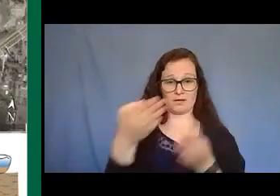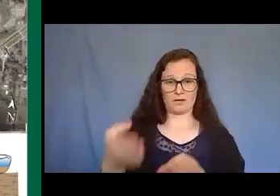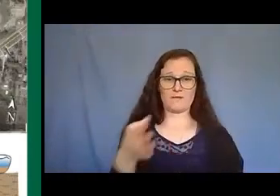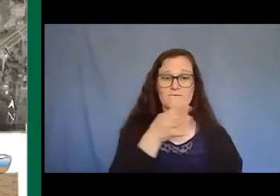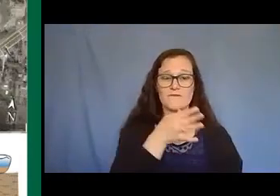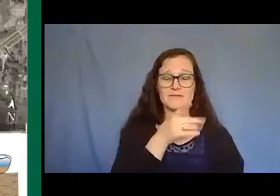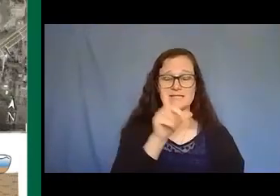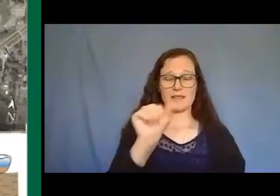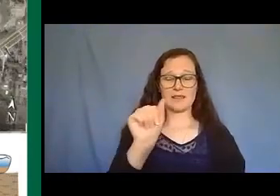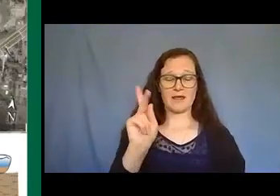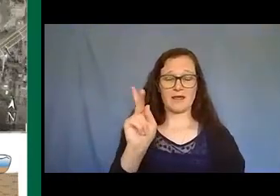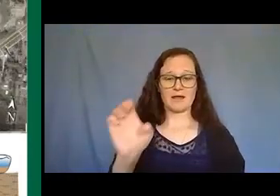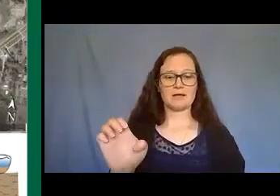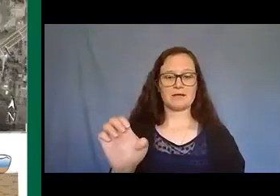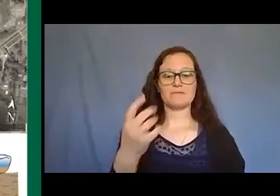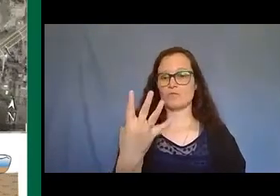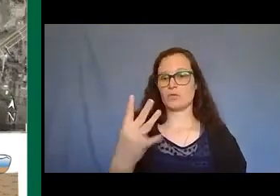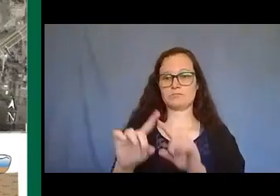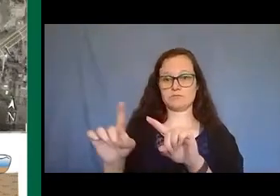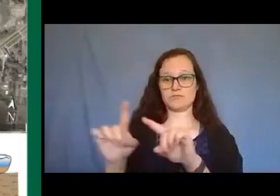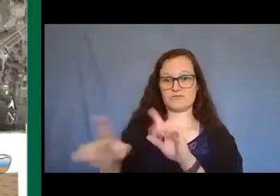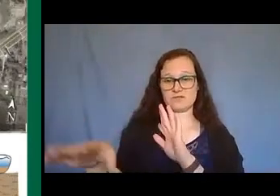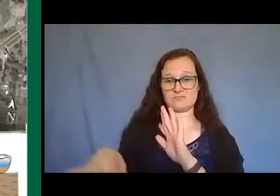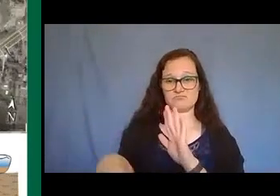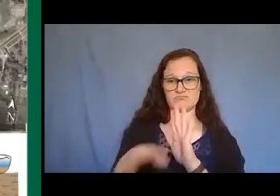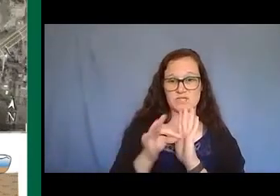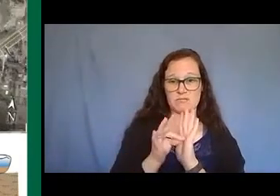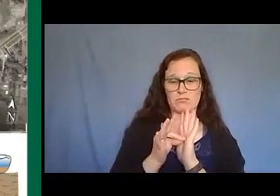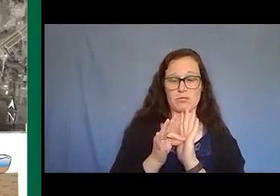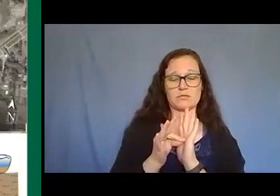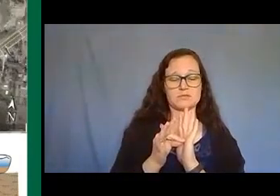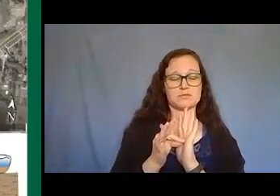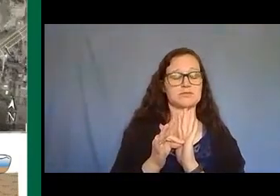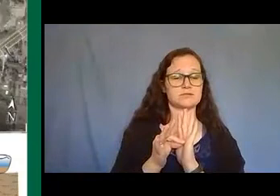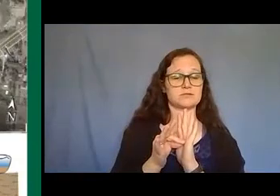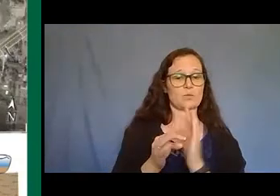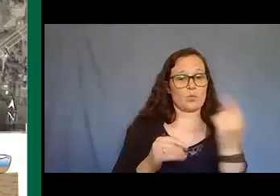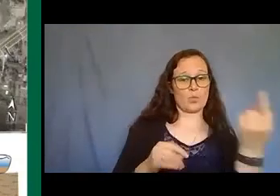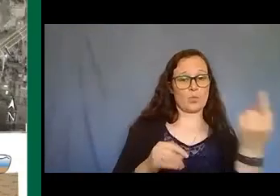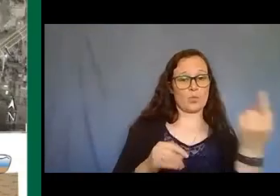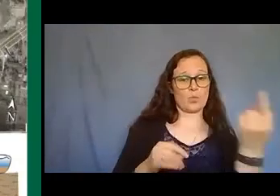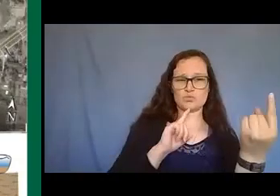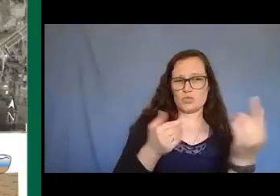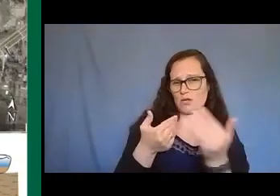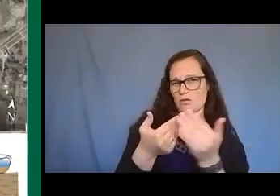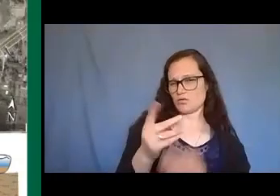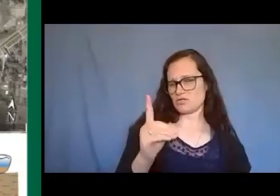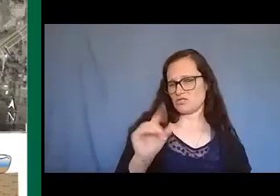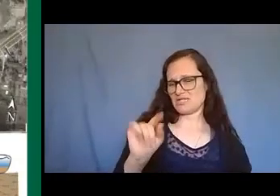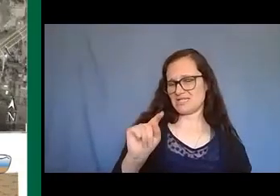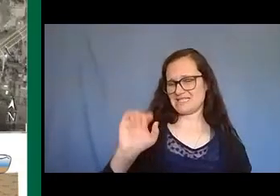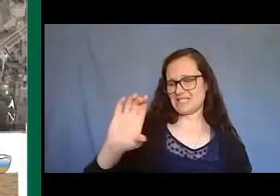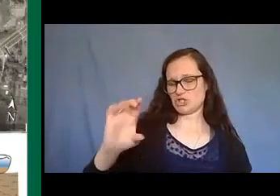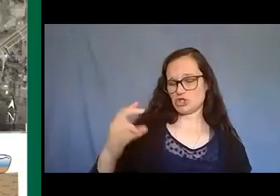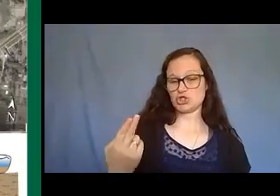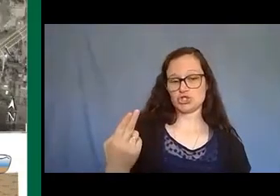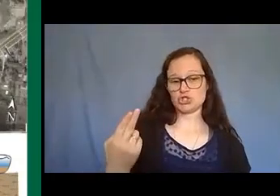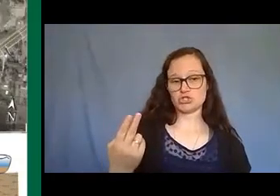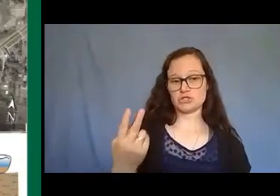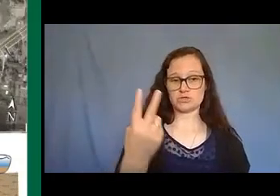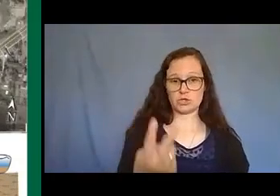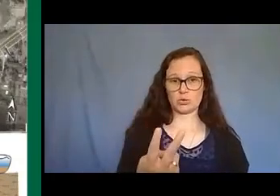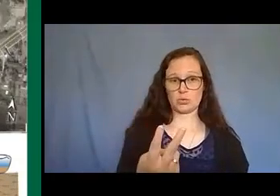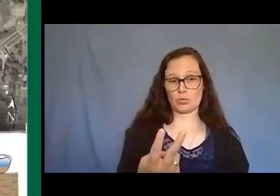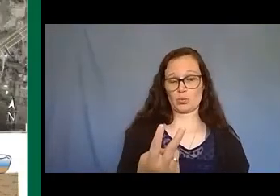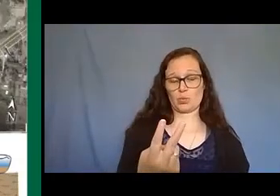took 4 samples as well. Core 1 was close to where the ditch input is. Core 2 is near